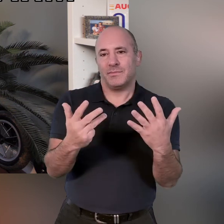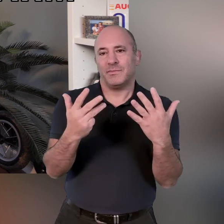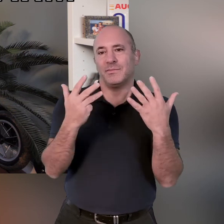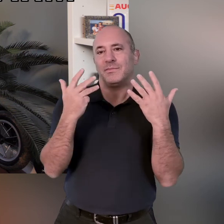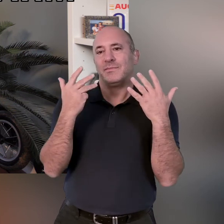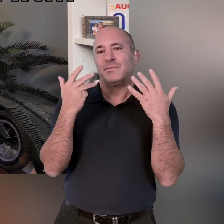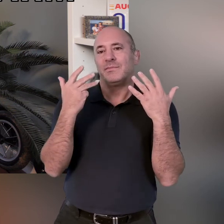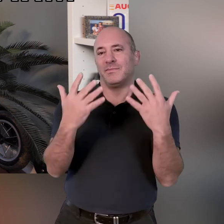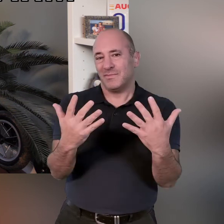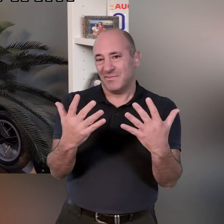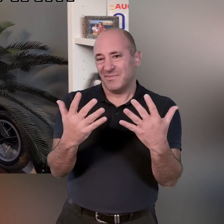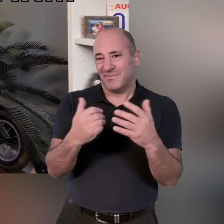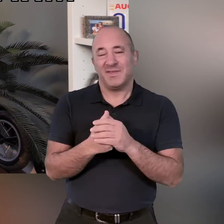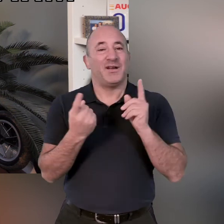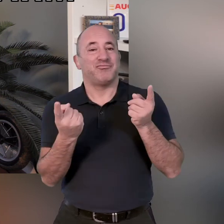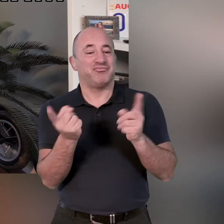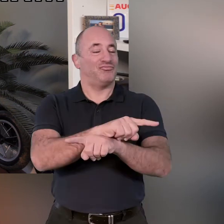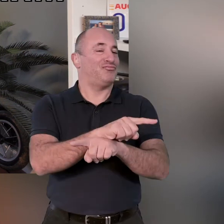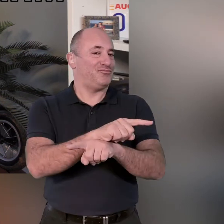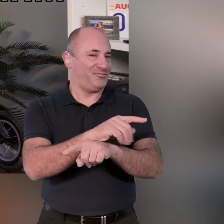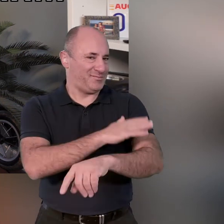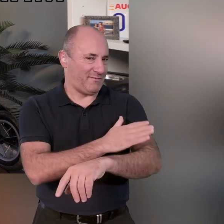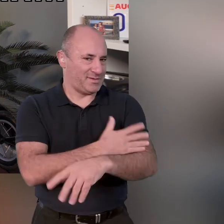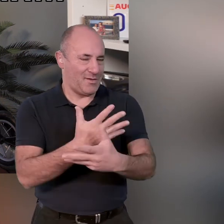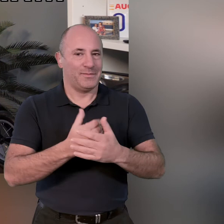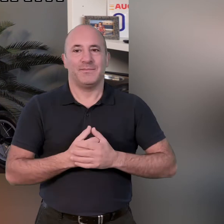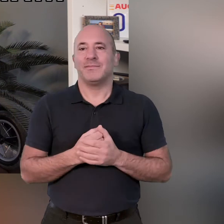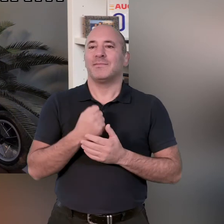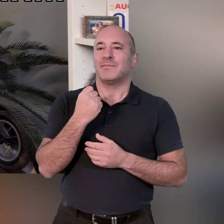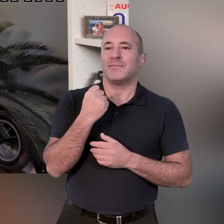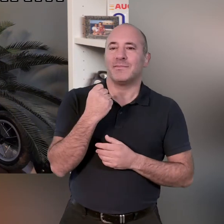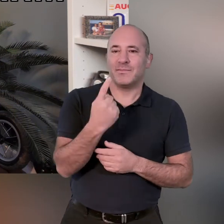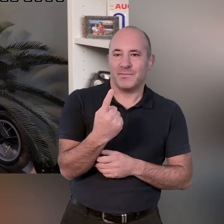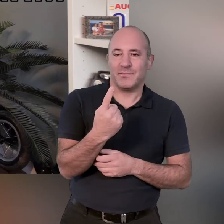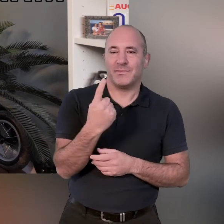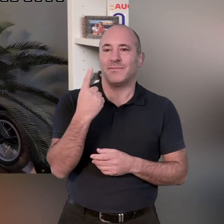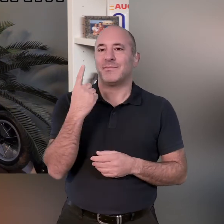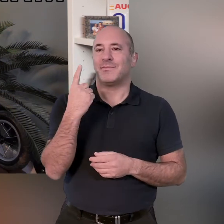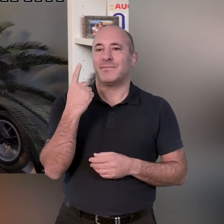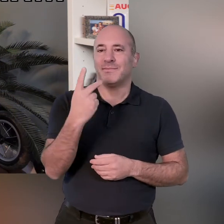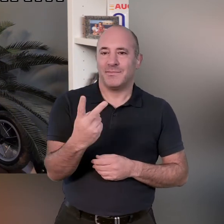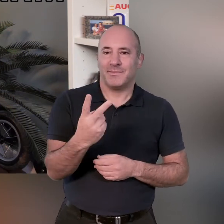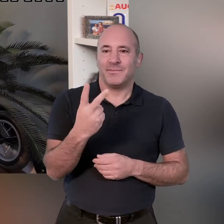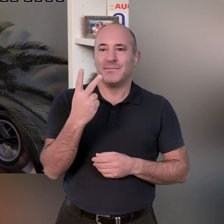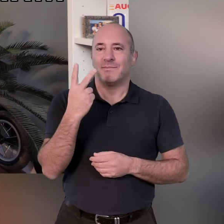9, 10. Changing arms. 1,